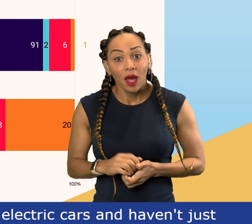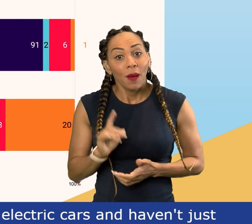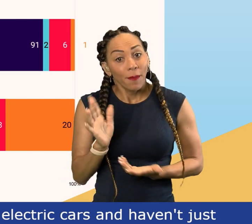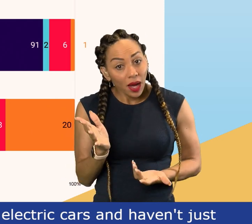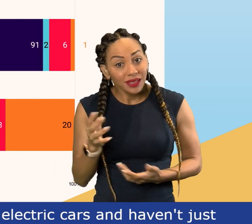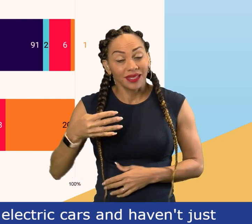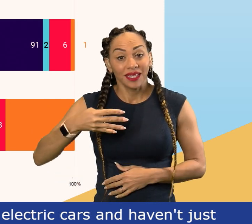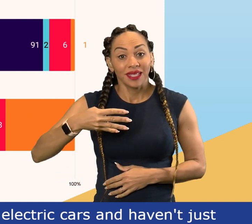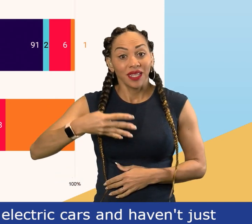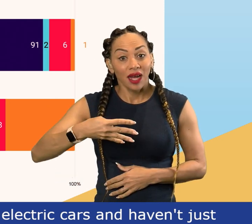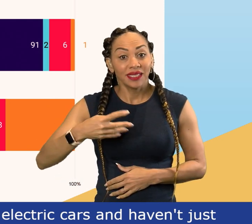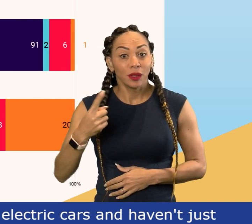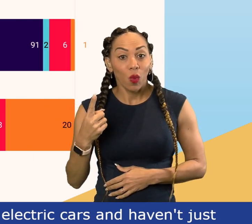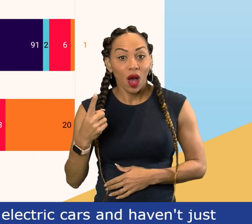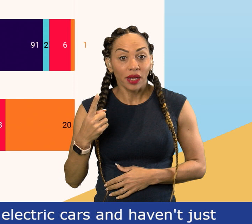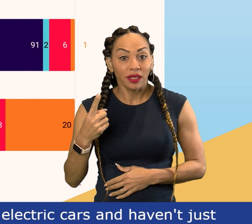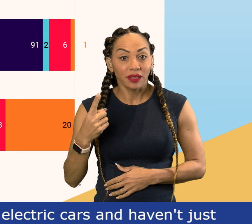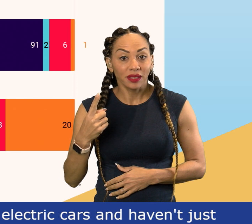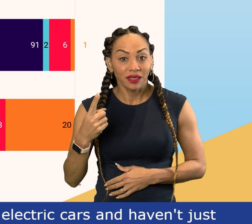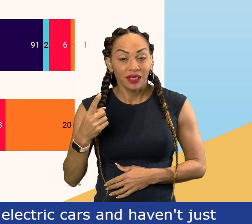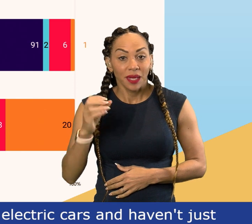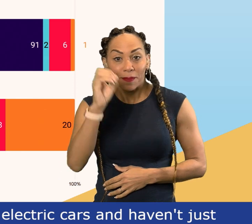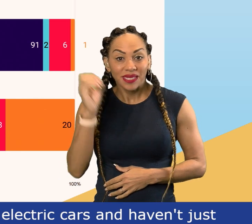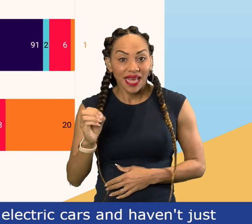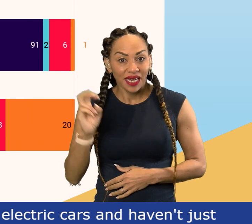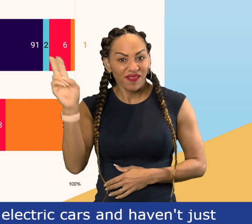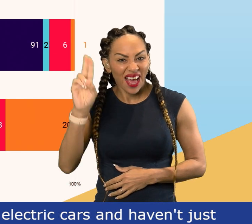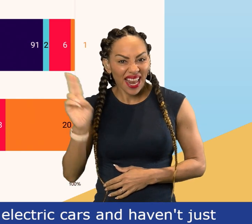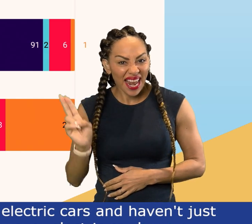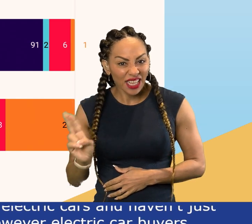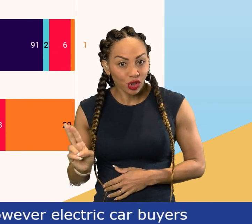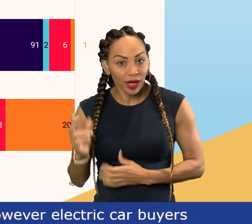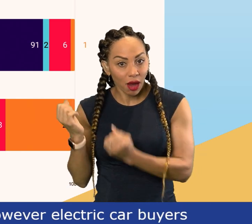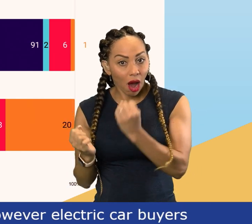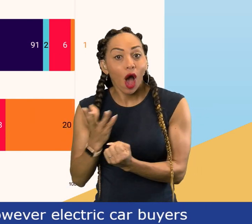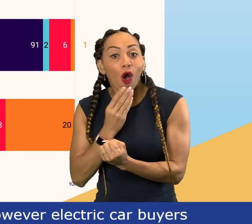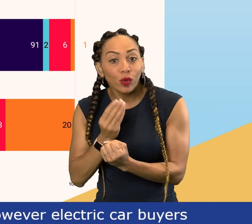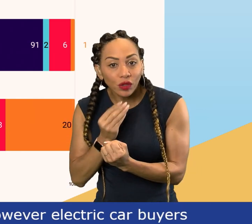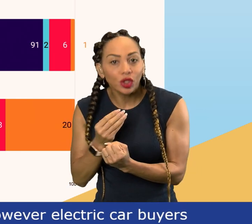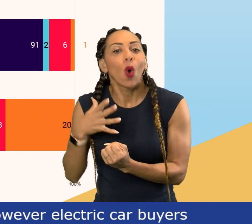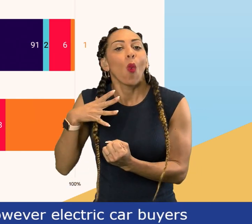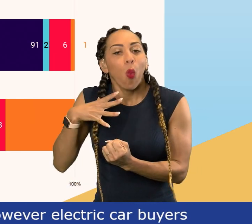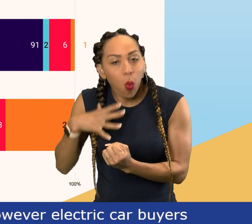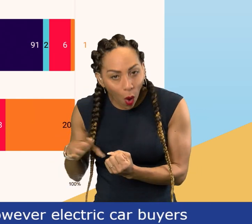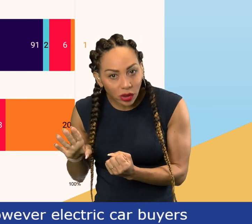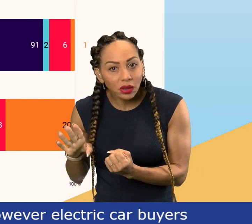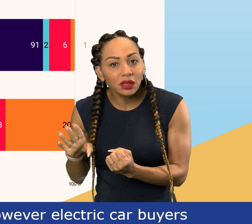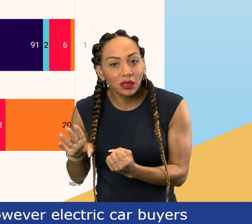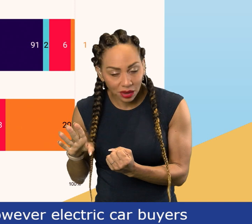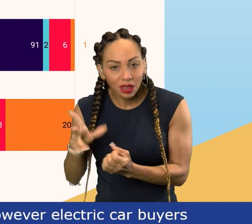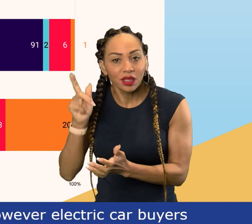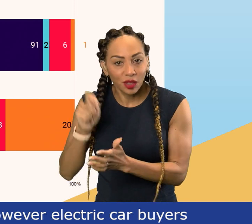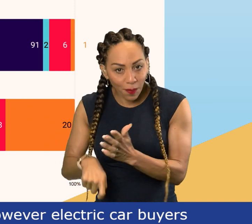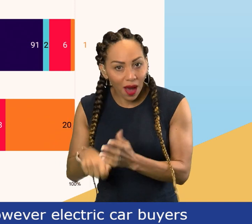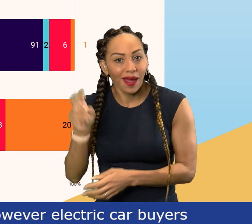that's electric car current owners, are thinking of buying or planning to buy another electric car again, which shows, again, if it fits into your lifestyle, if it works for